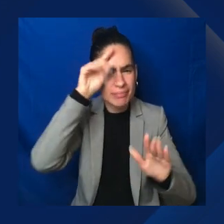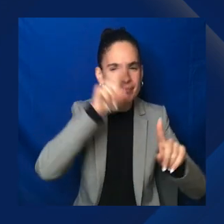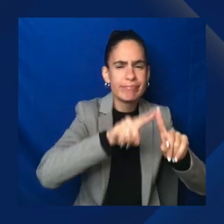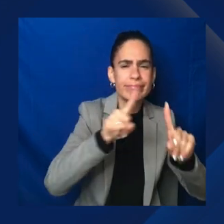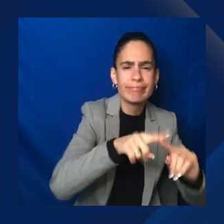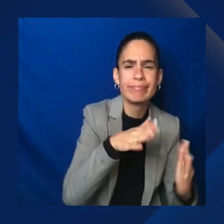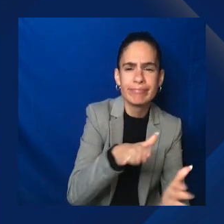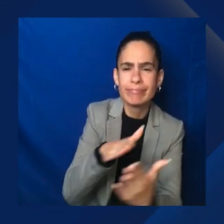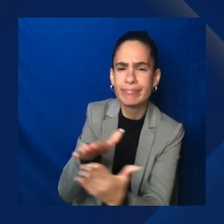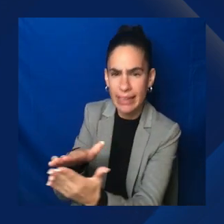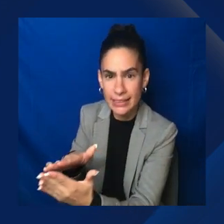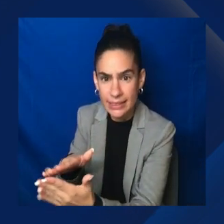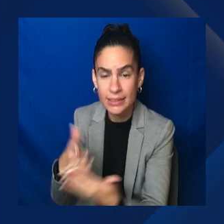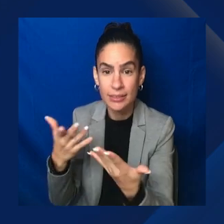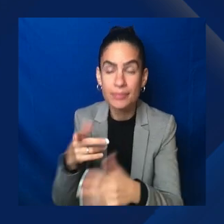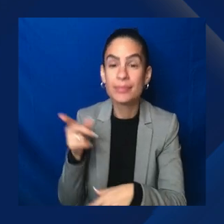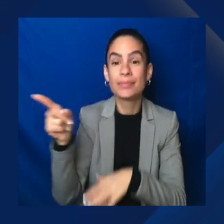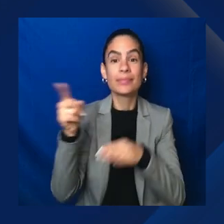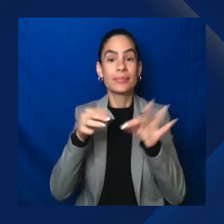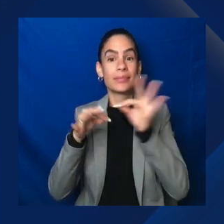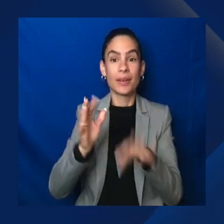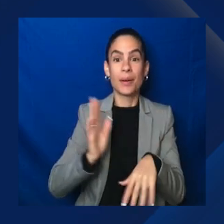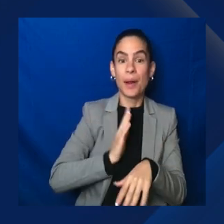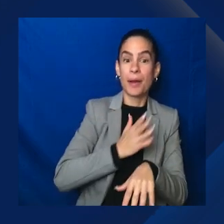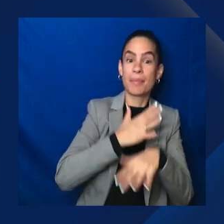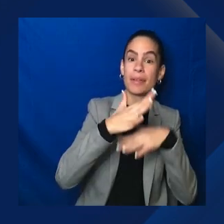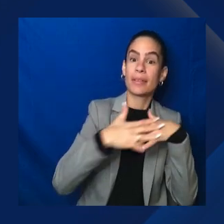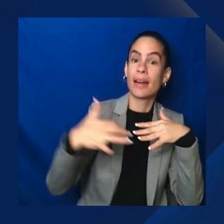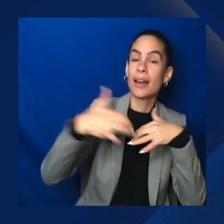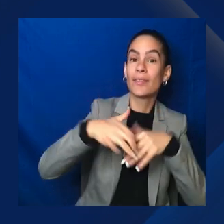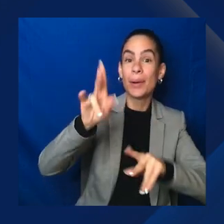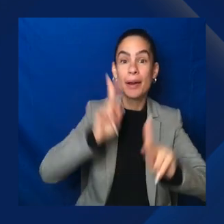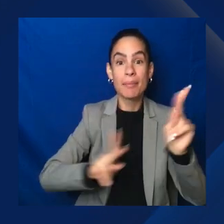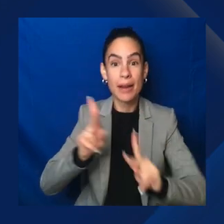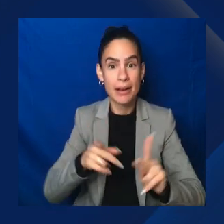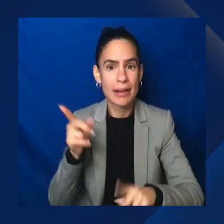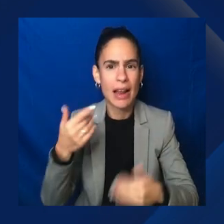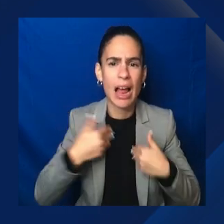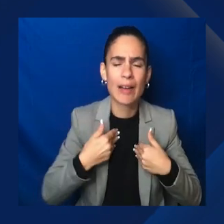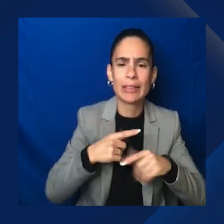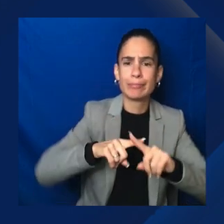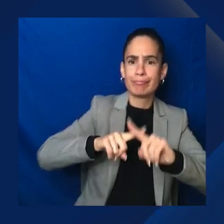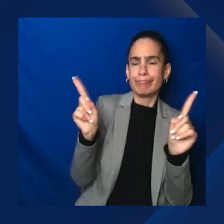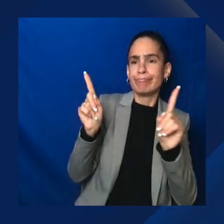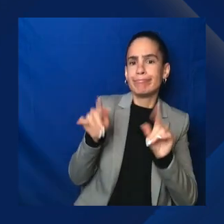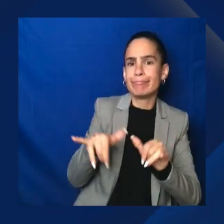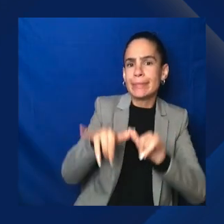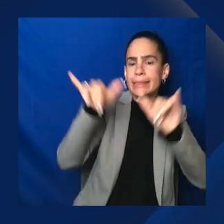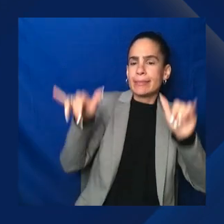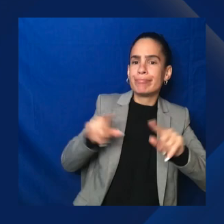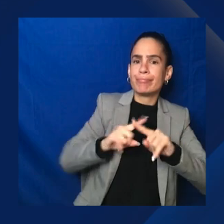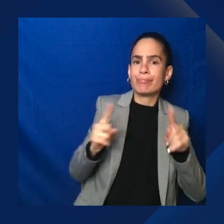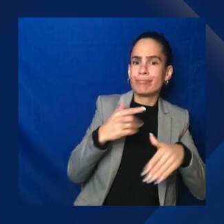our Native people are structured differently, that has to be recognized.